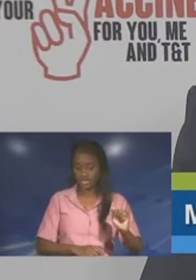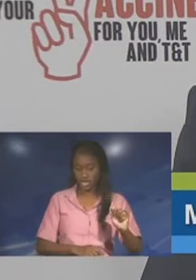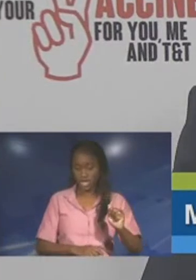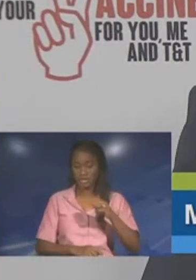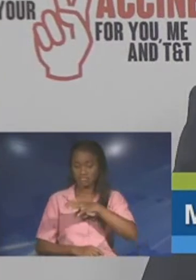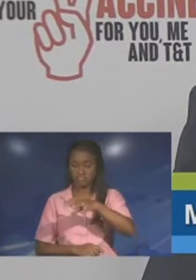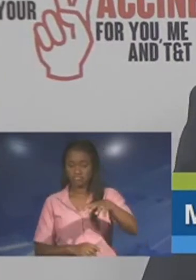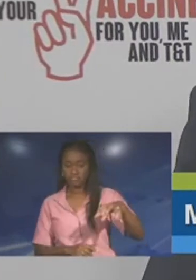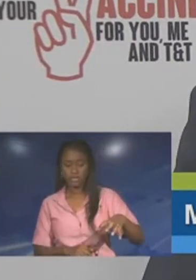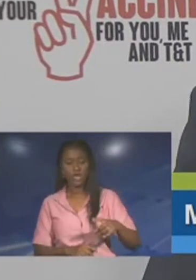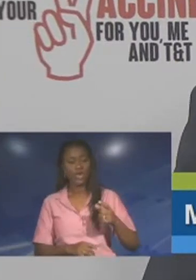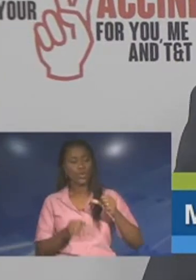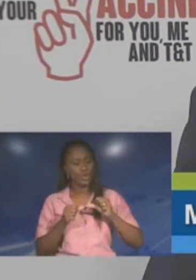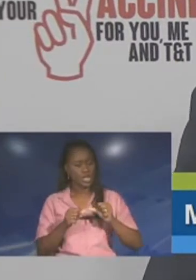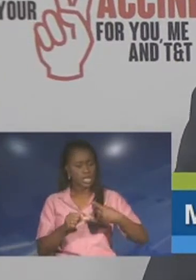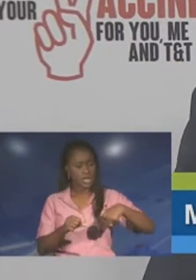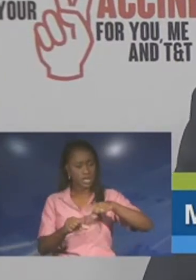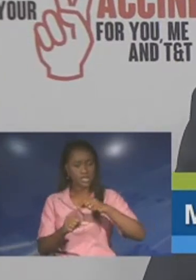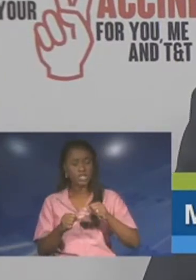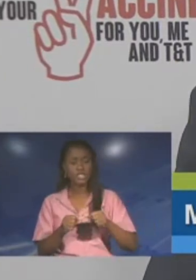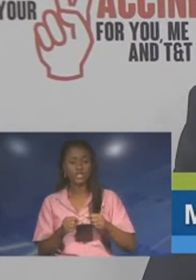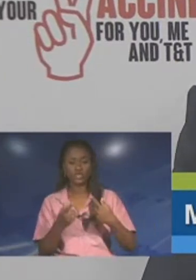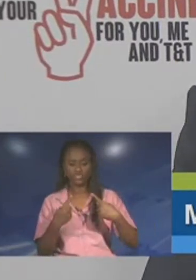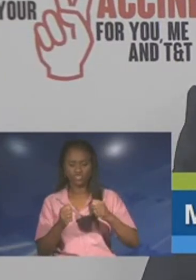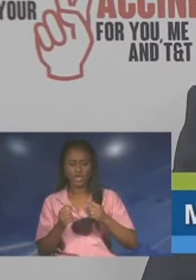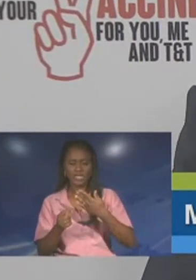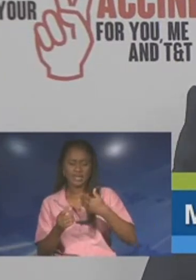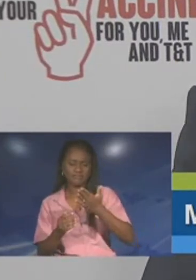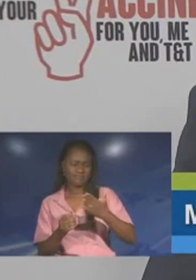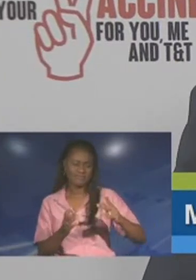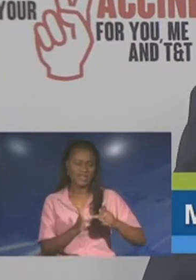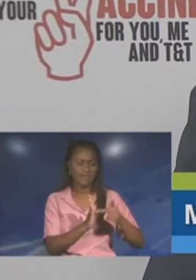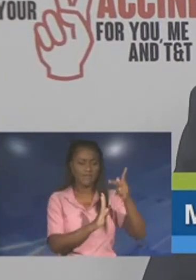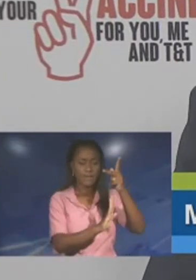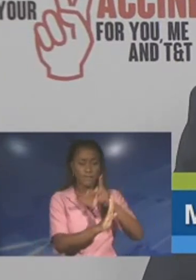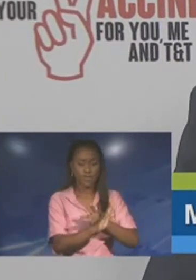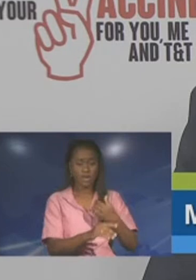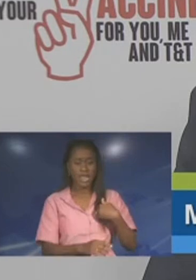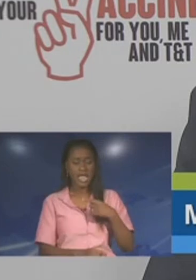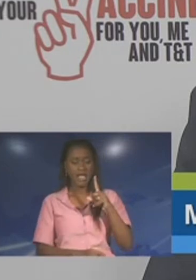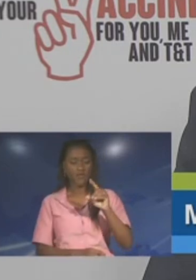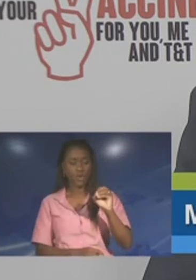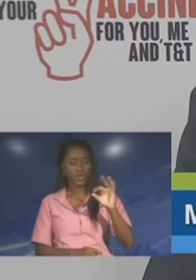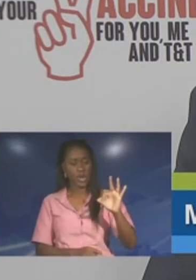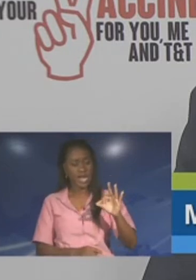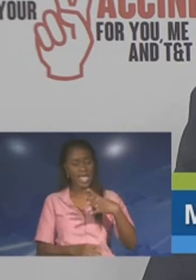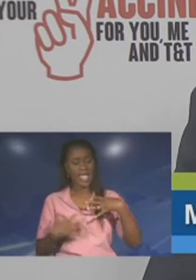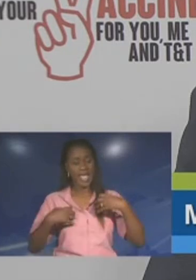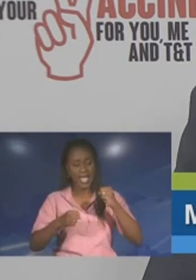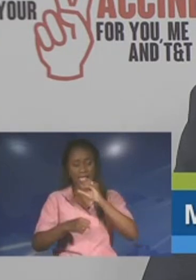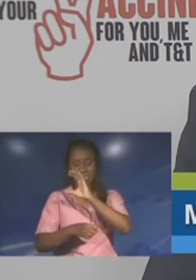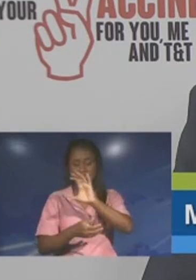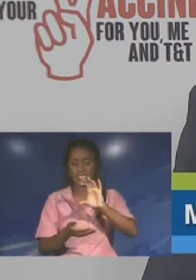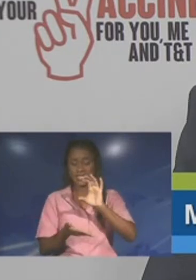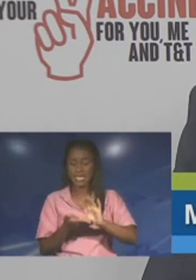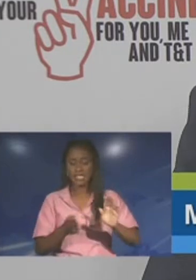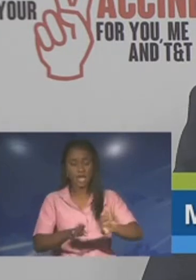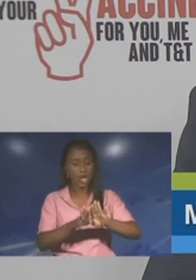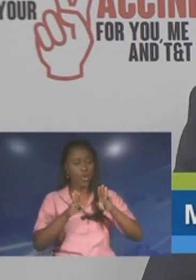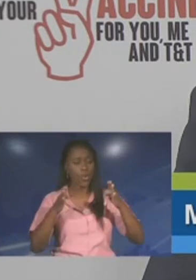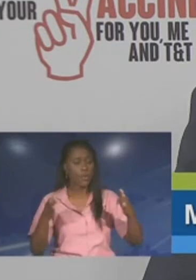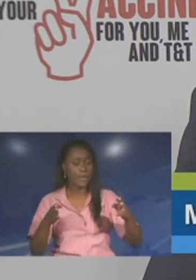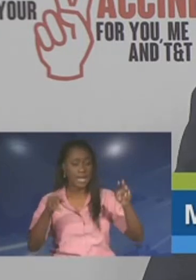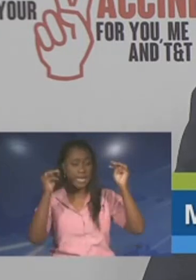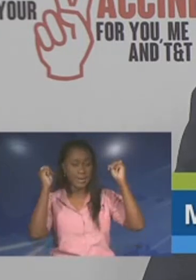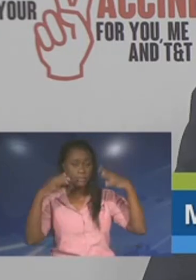to engage people at the level of outreaches. 109 health centers are open. The Ministry